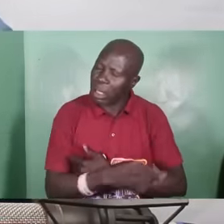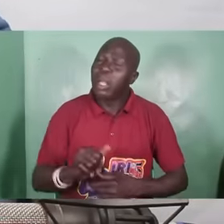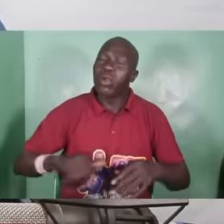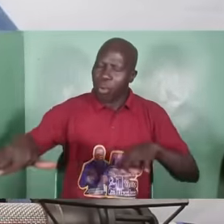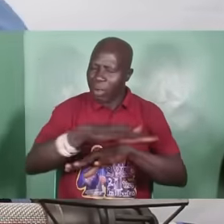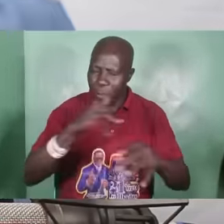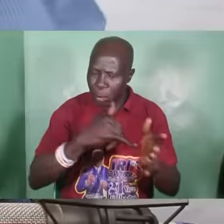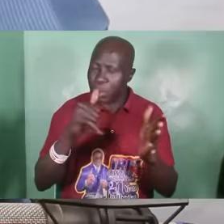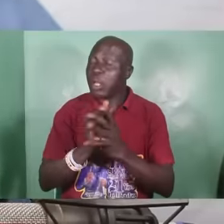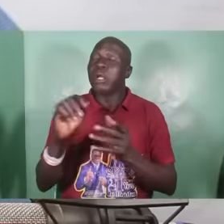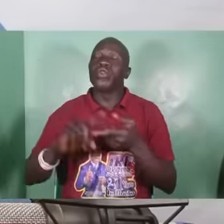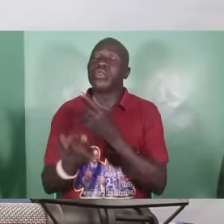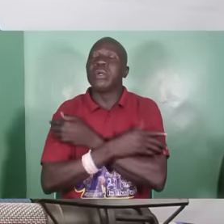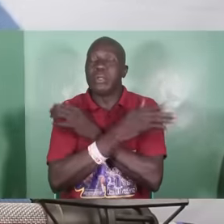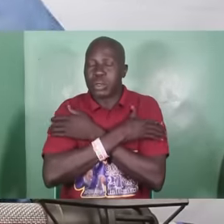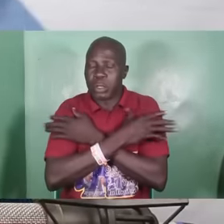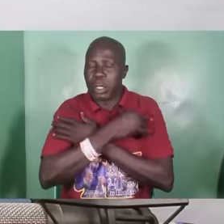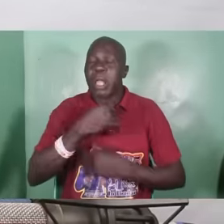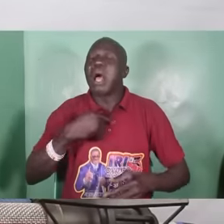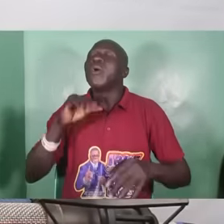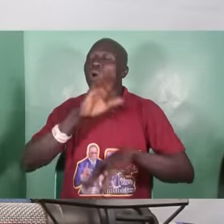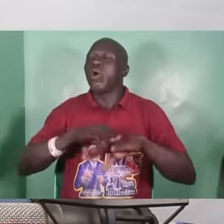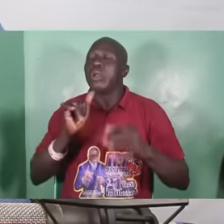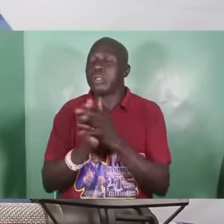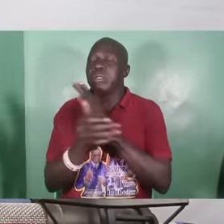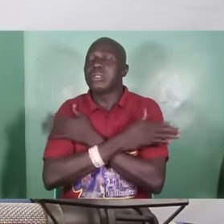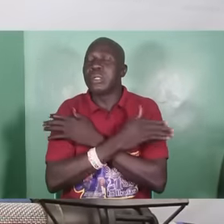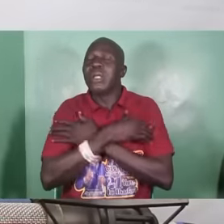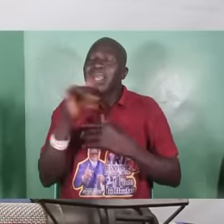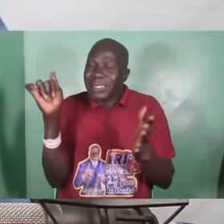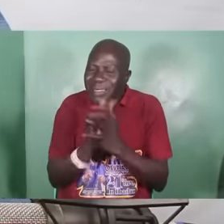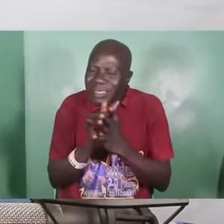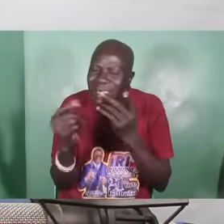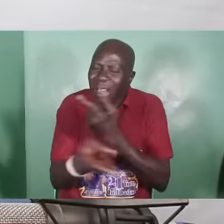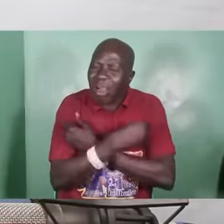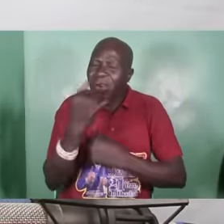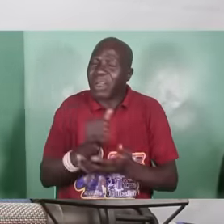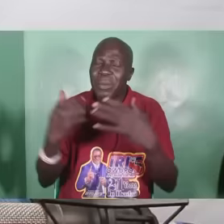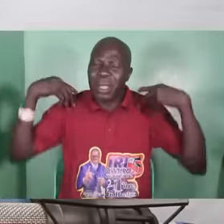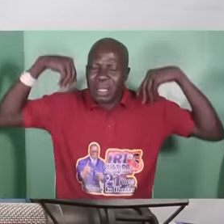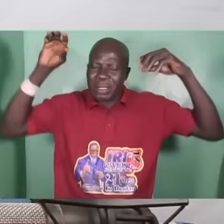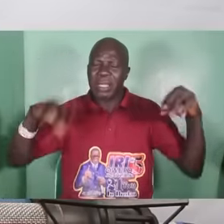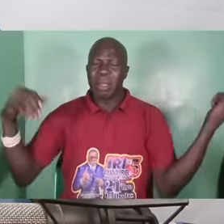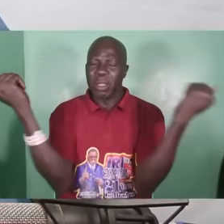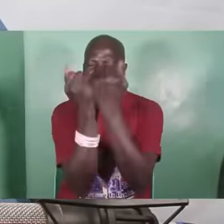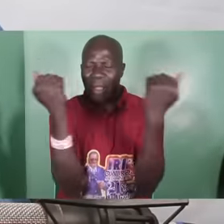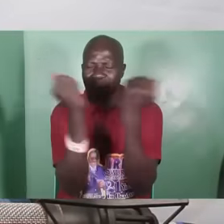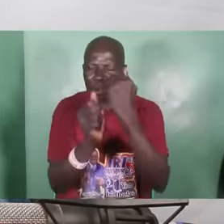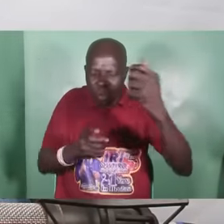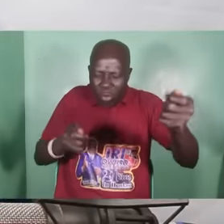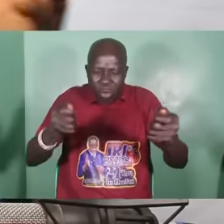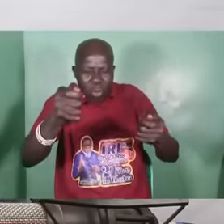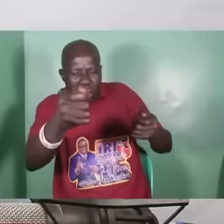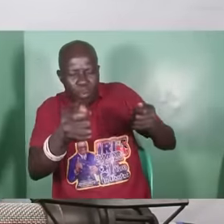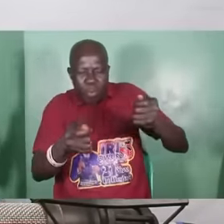in Saturday you overcome. On Sunday like this, because Sunday, because at the angel that raised you, don't